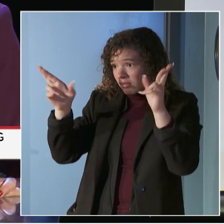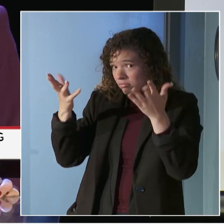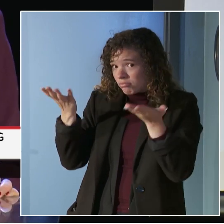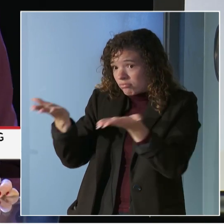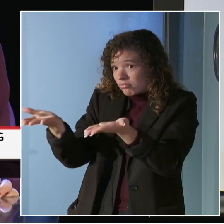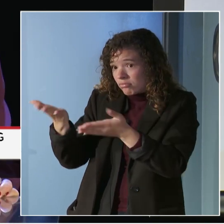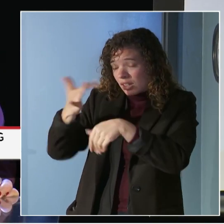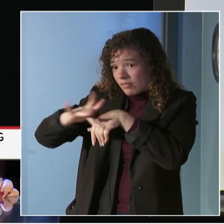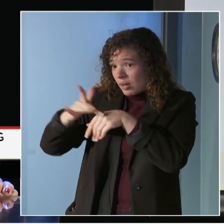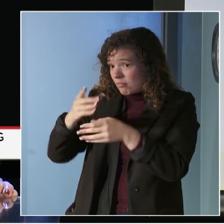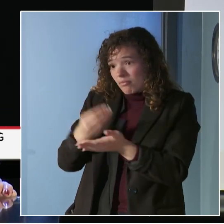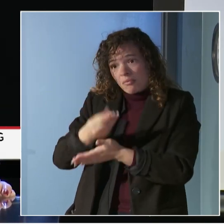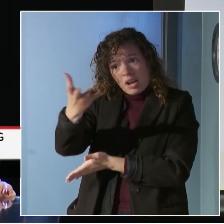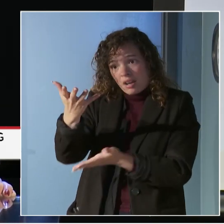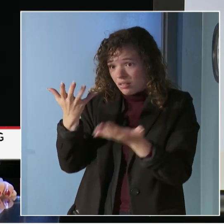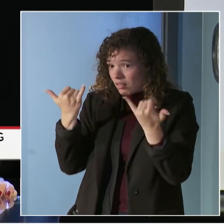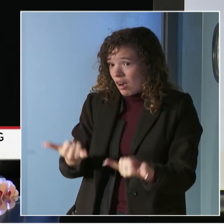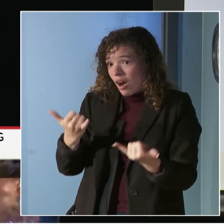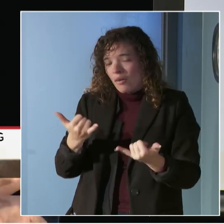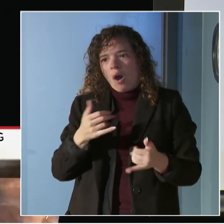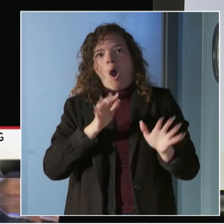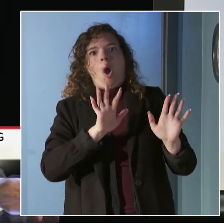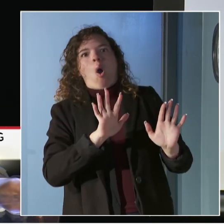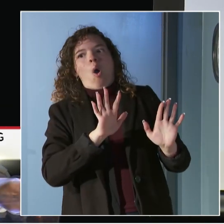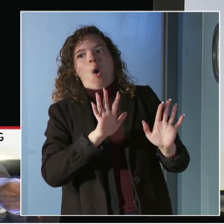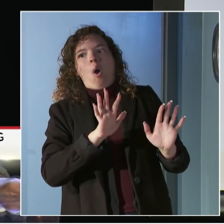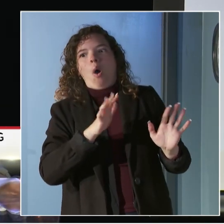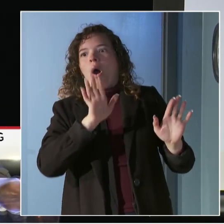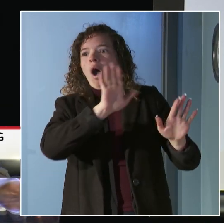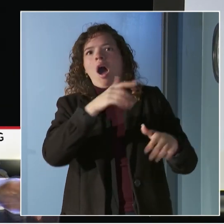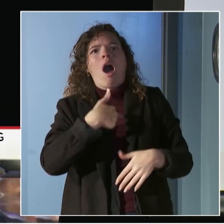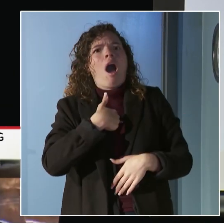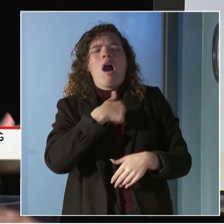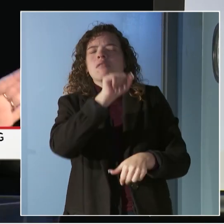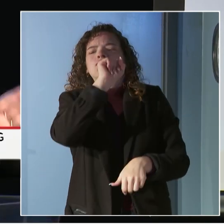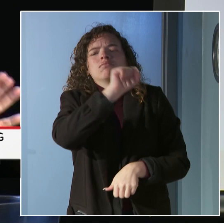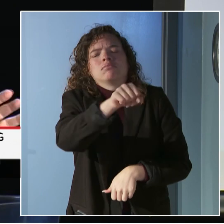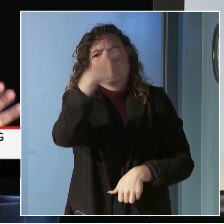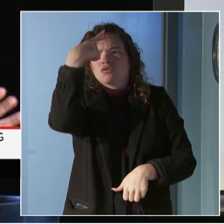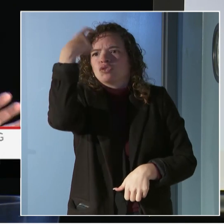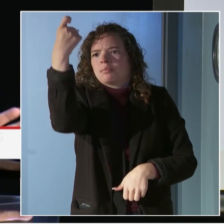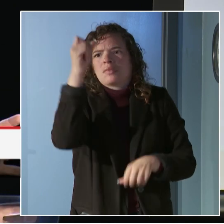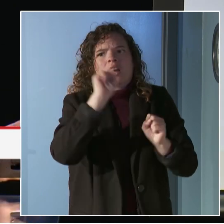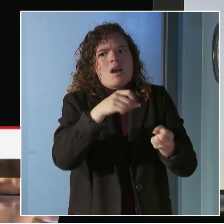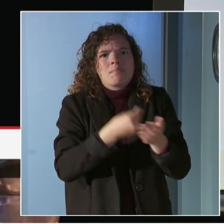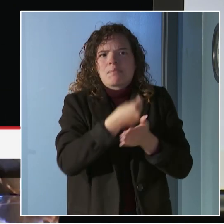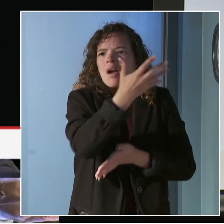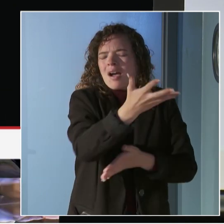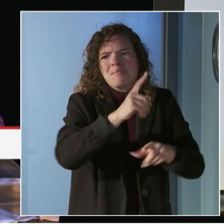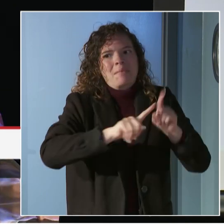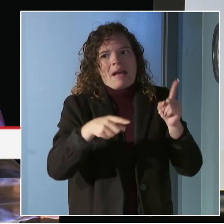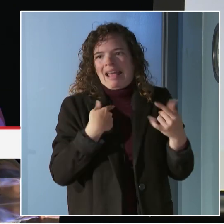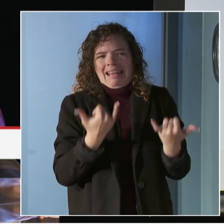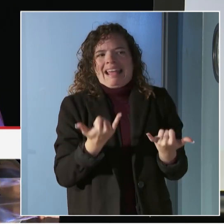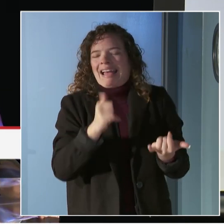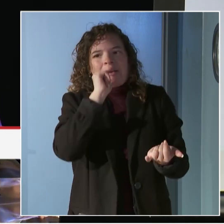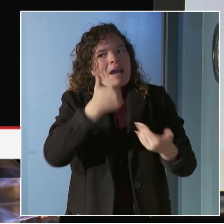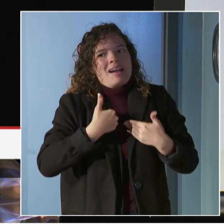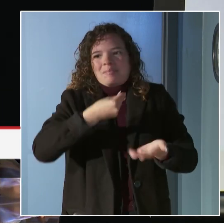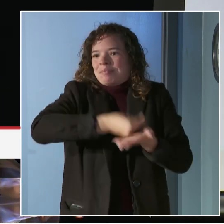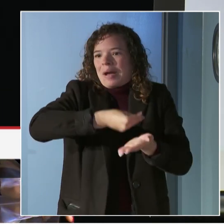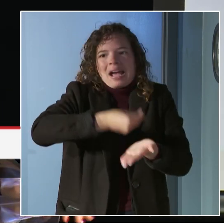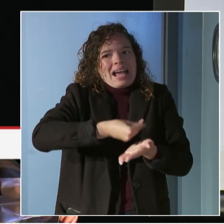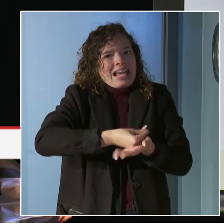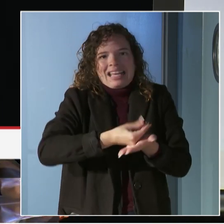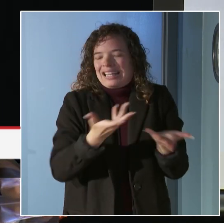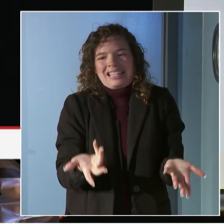I said, "Well, Ralph, I love to dream big, but Sitar is not about to buy a whole building." So we